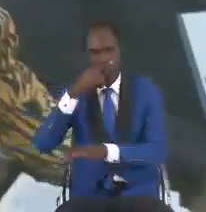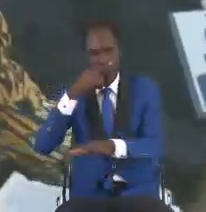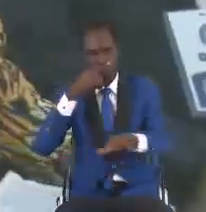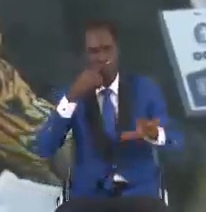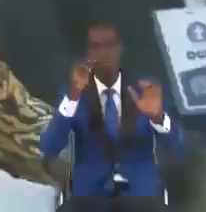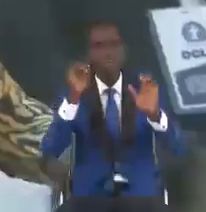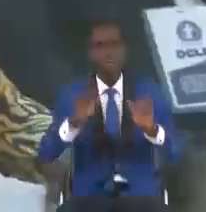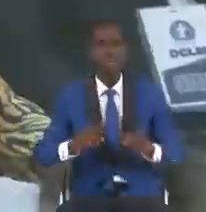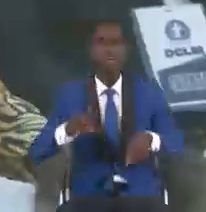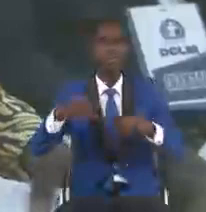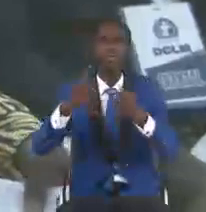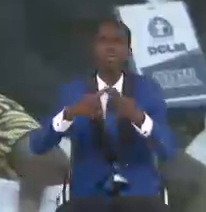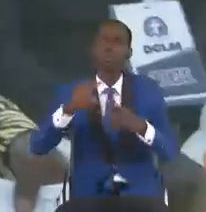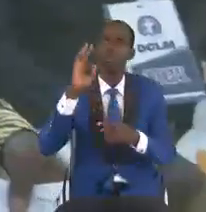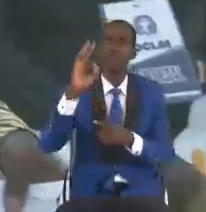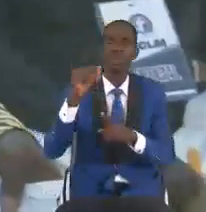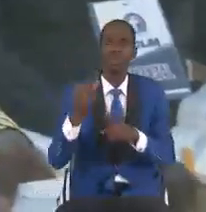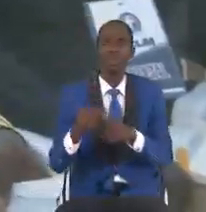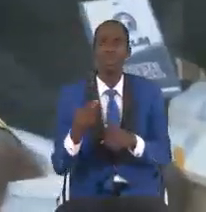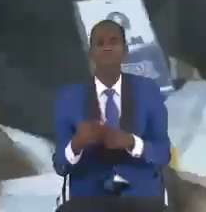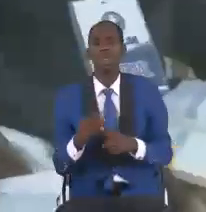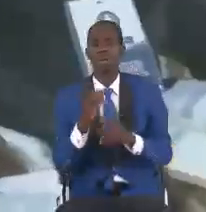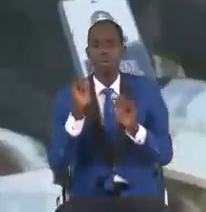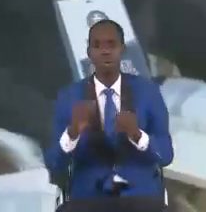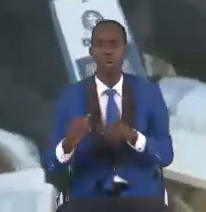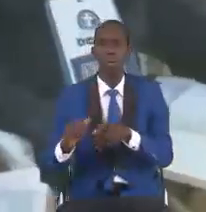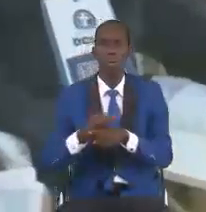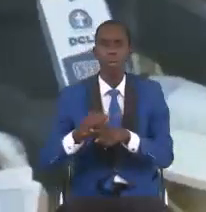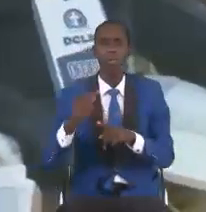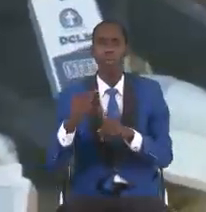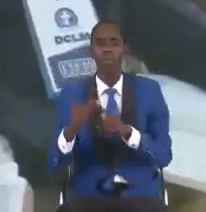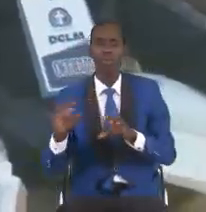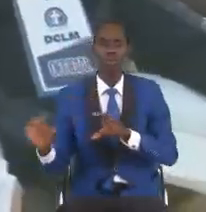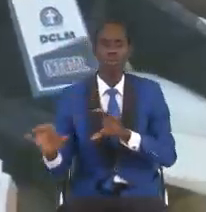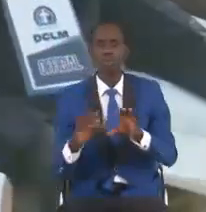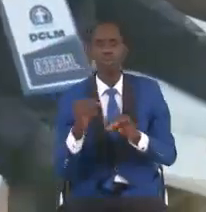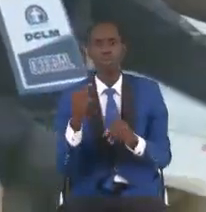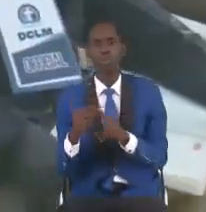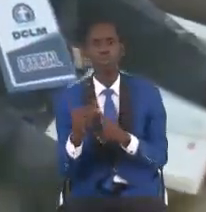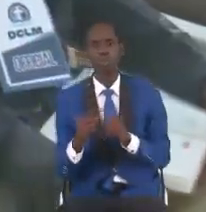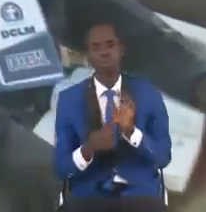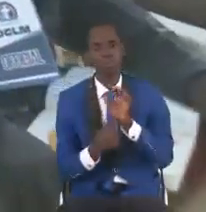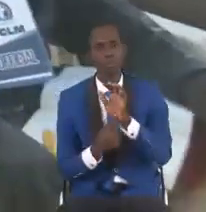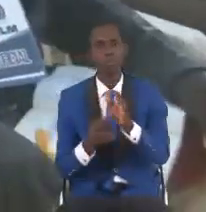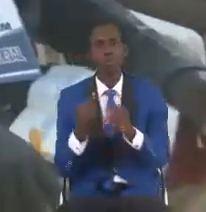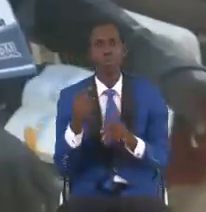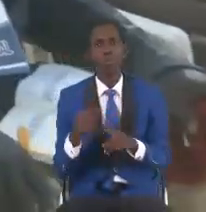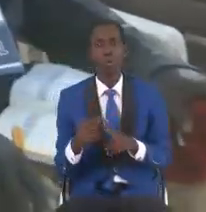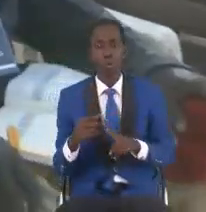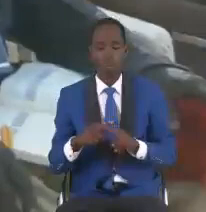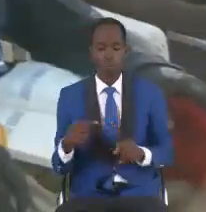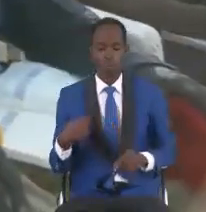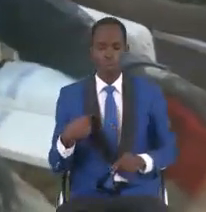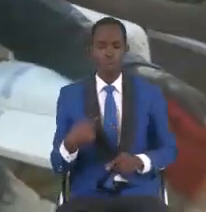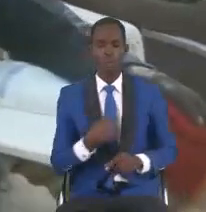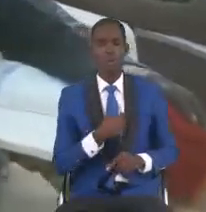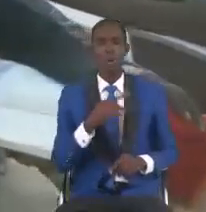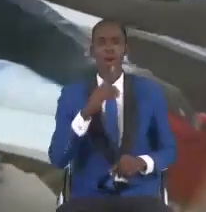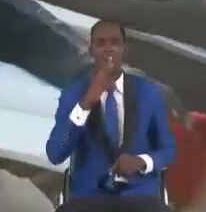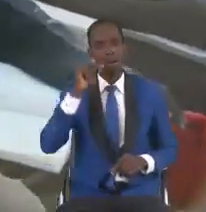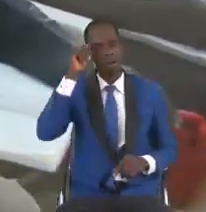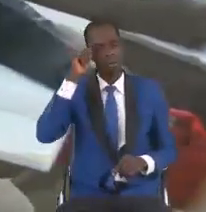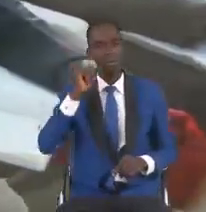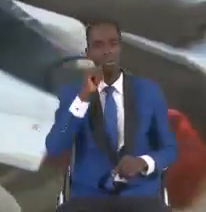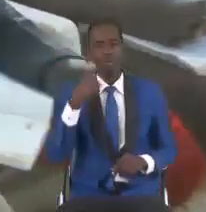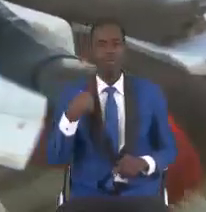word, they can practice the word, they can perform the word, they can portray the word, but we have graduated.